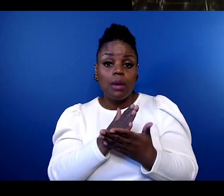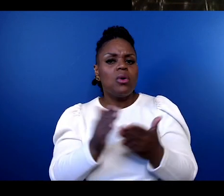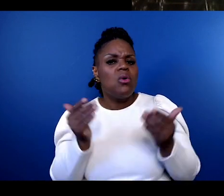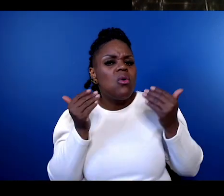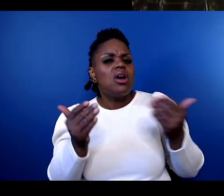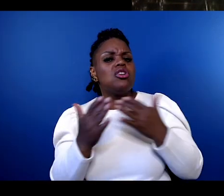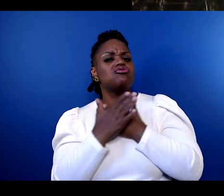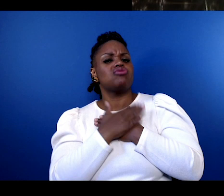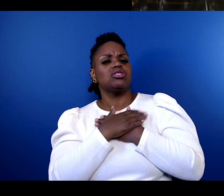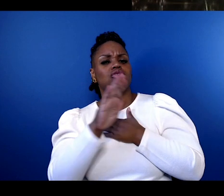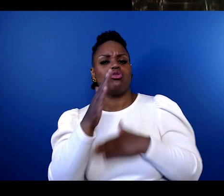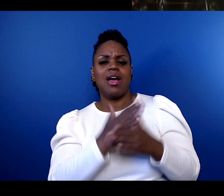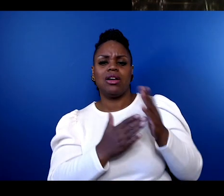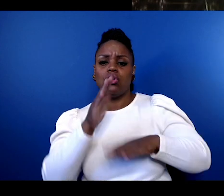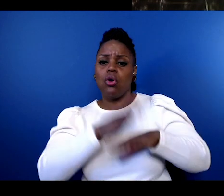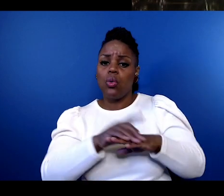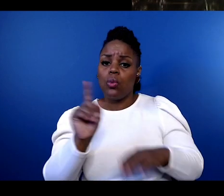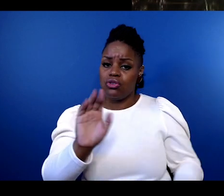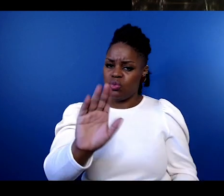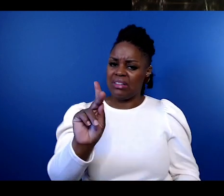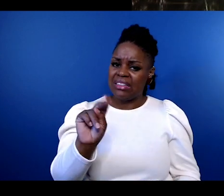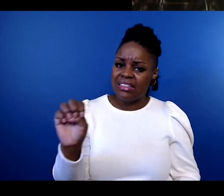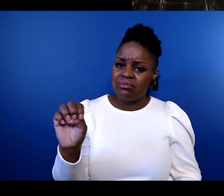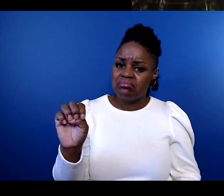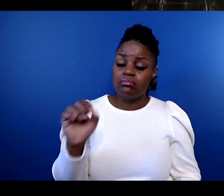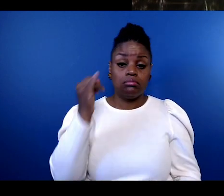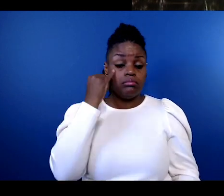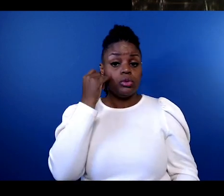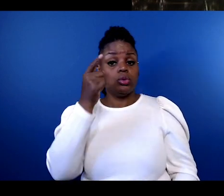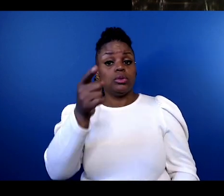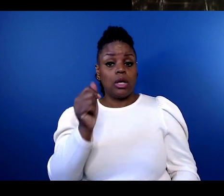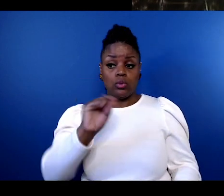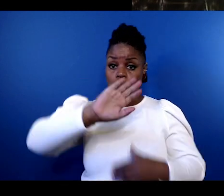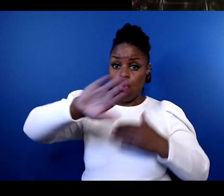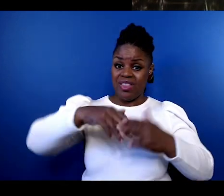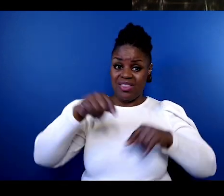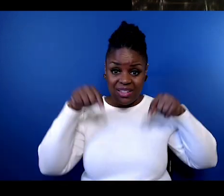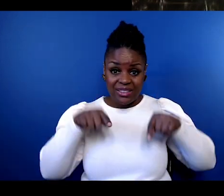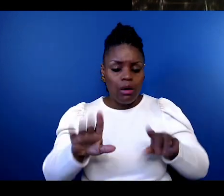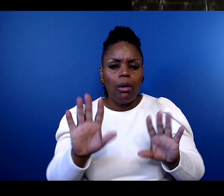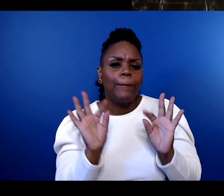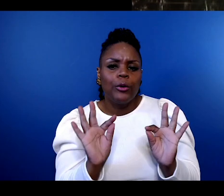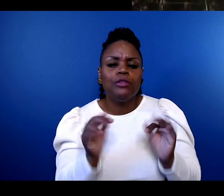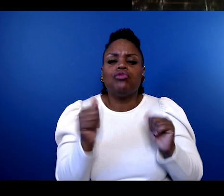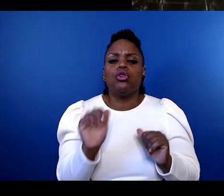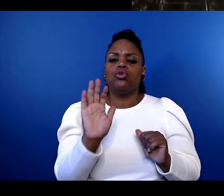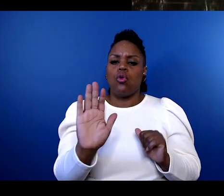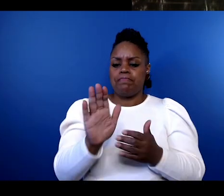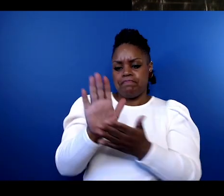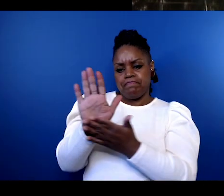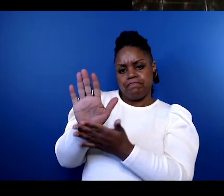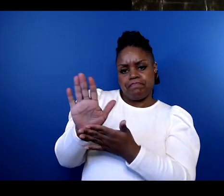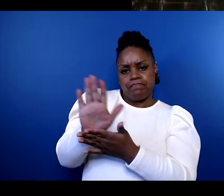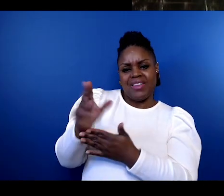hands together into prayer. Use the elbows to press the knees out. And then once you're here, we're just going to lift the